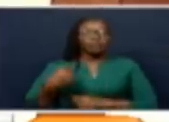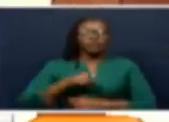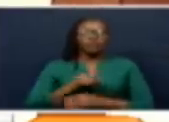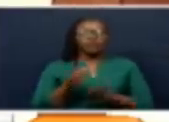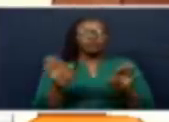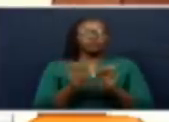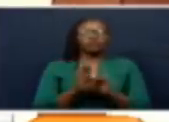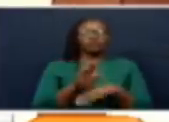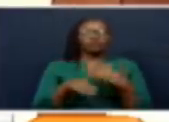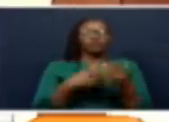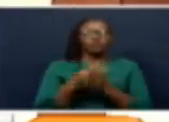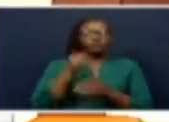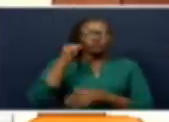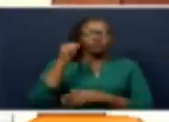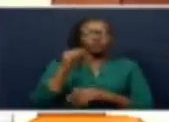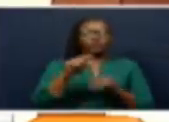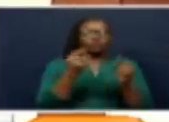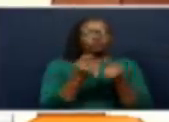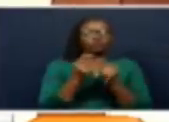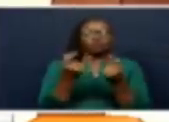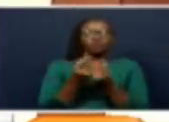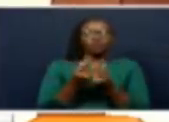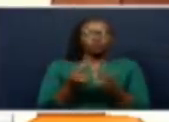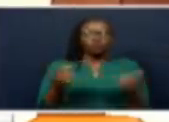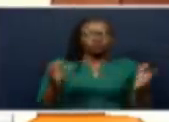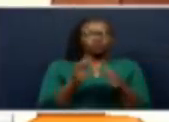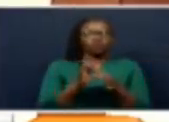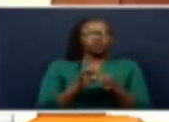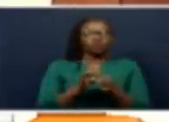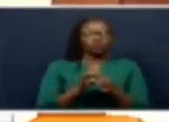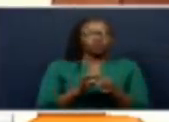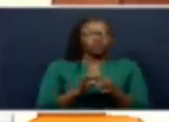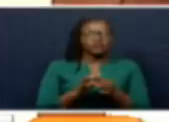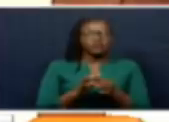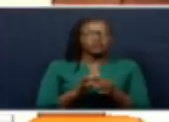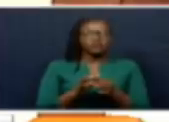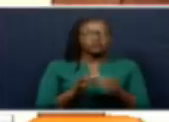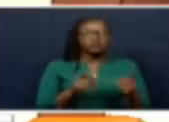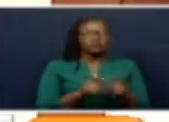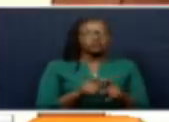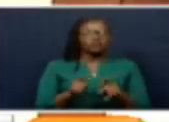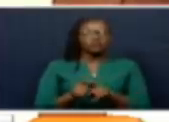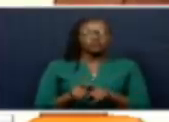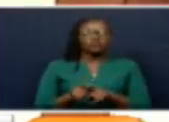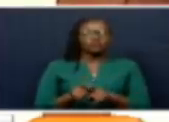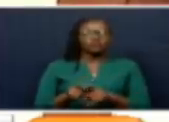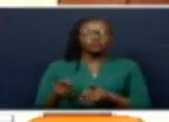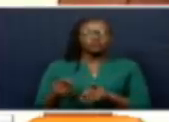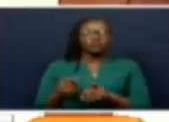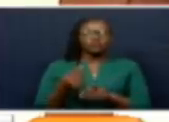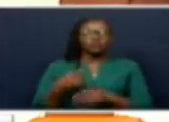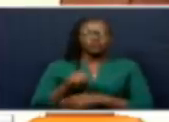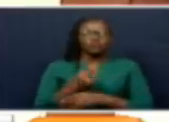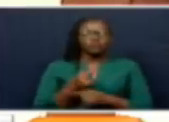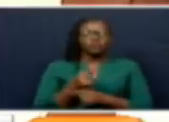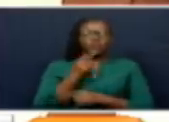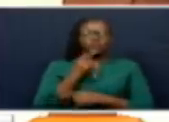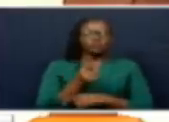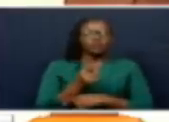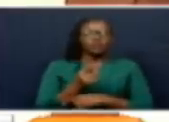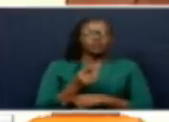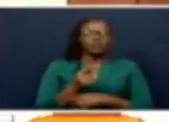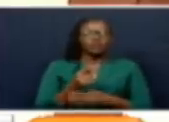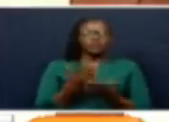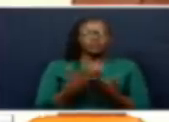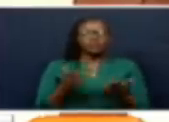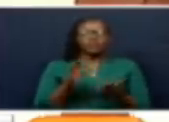are pegged on our tribes. How do you come out of that unless you go through the same tribes to make sure